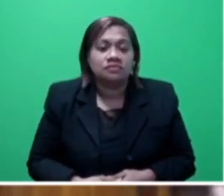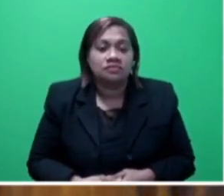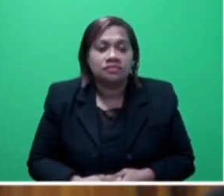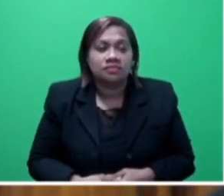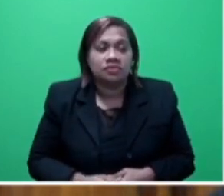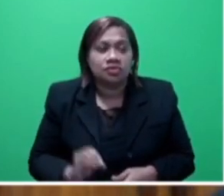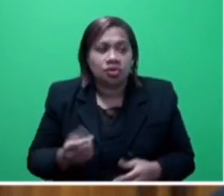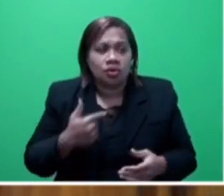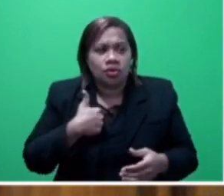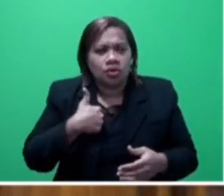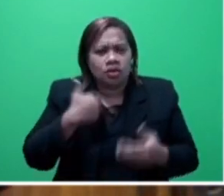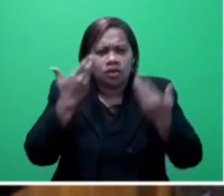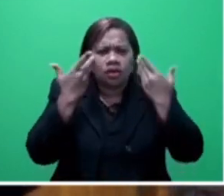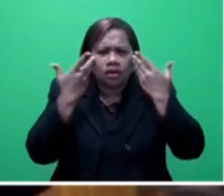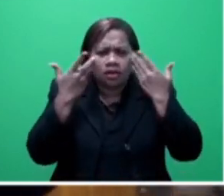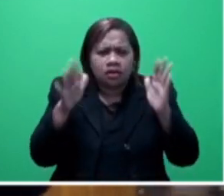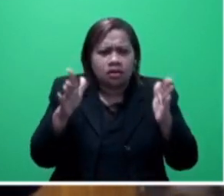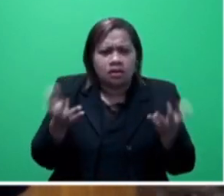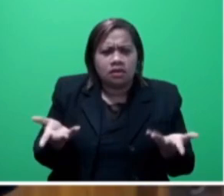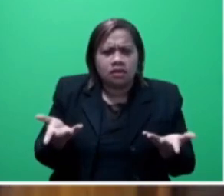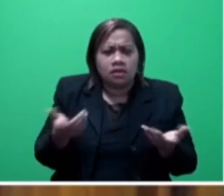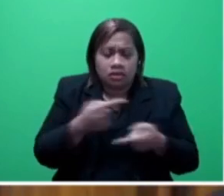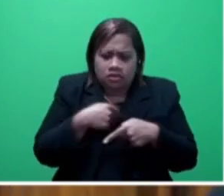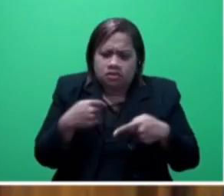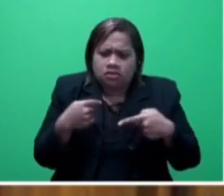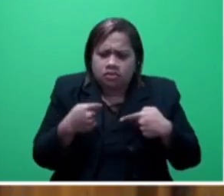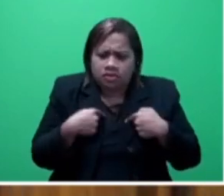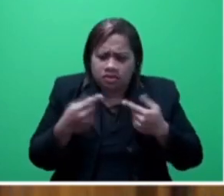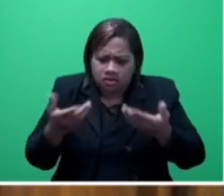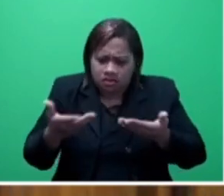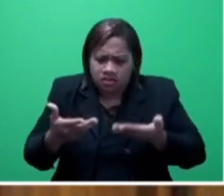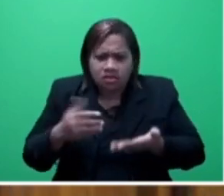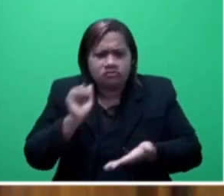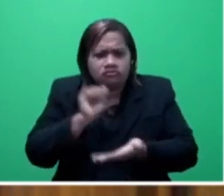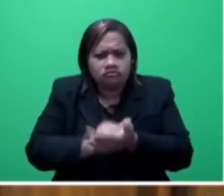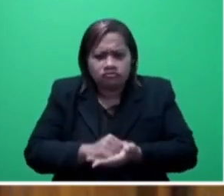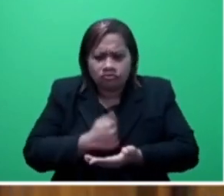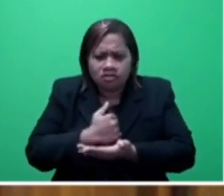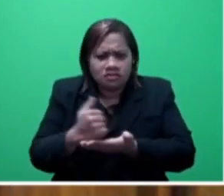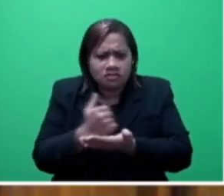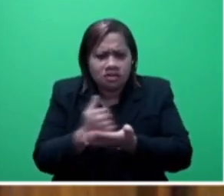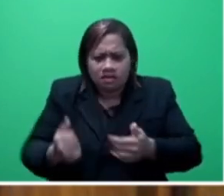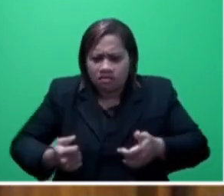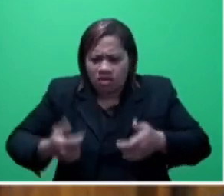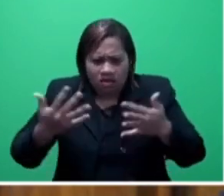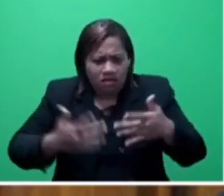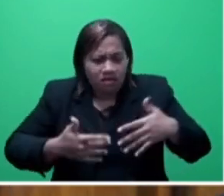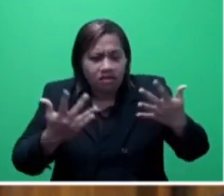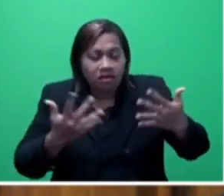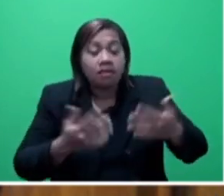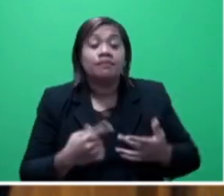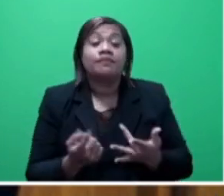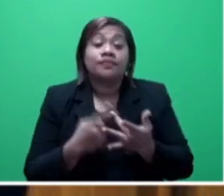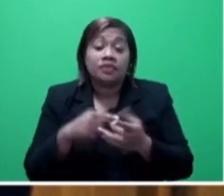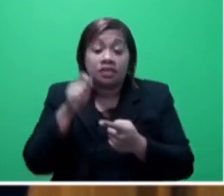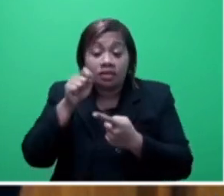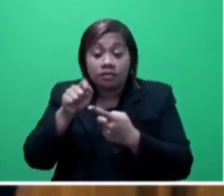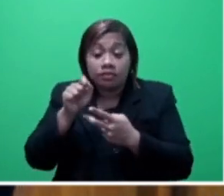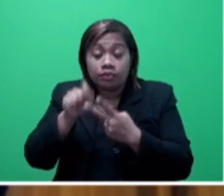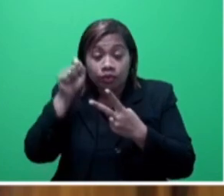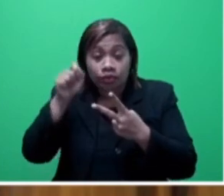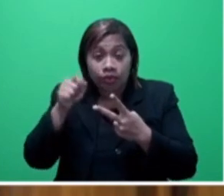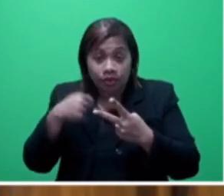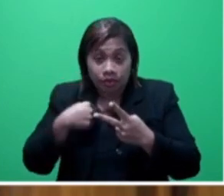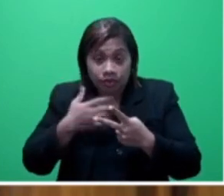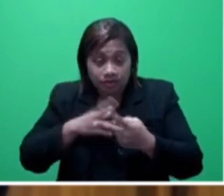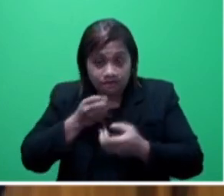I don't know whether we getting the correct statistics. The other point that I want to make, Mr. Speaker, with respect